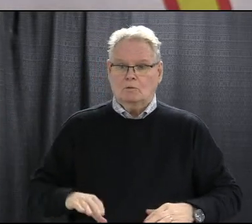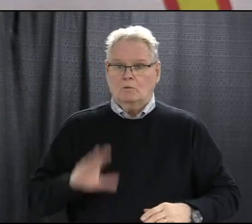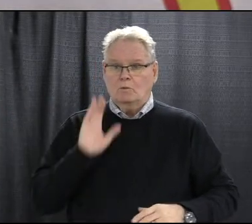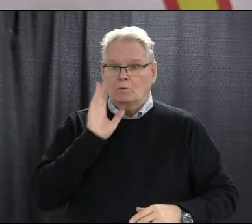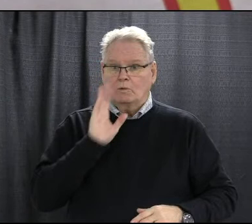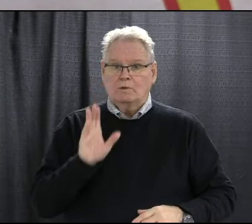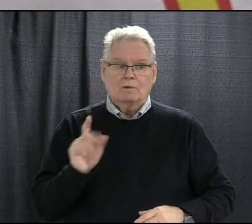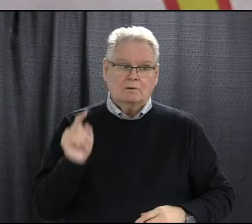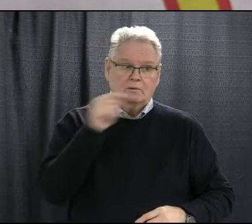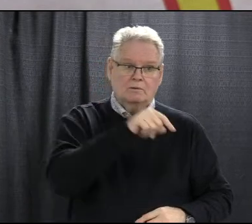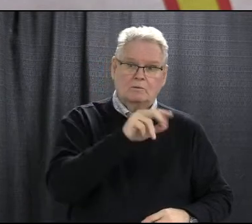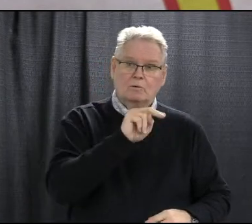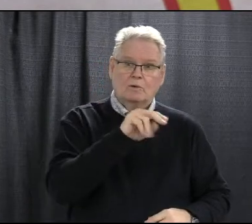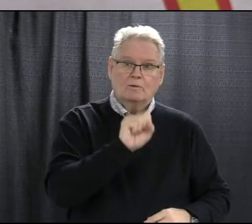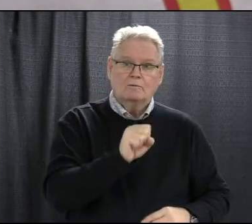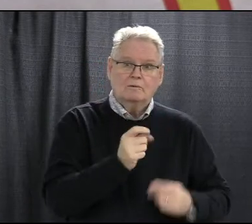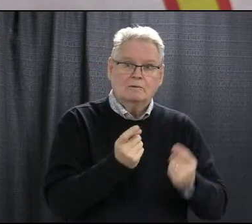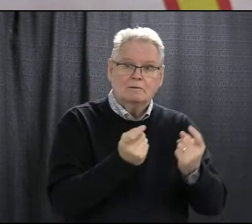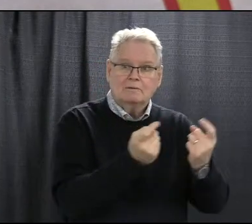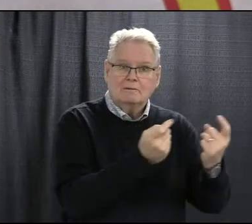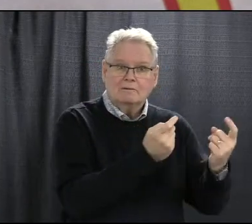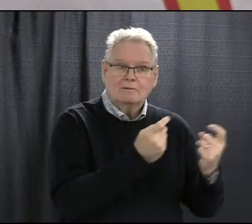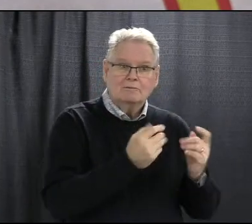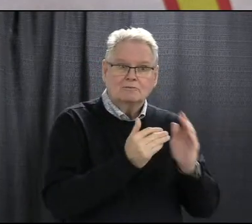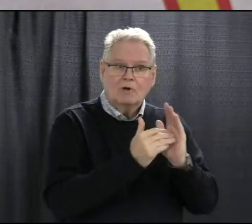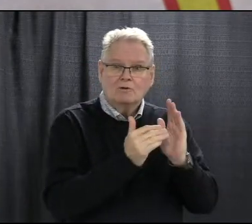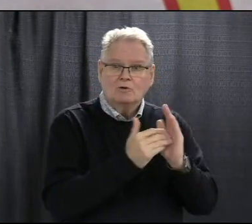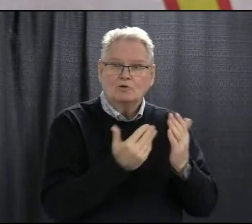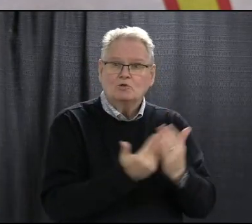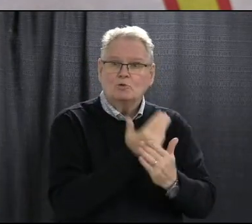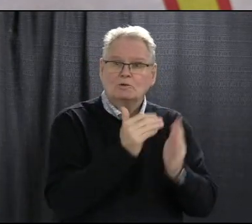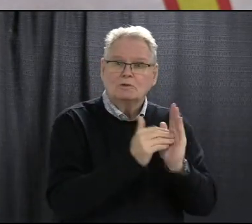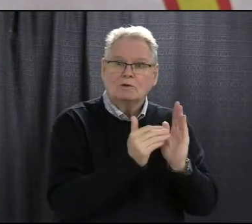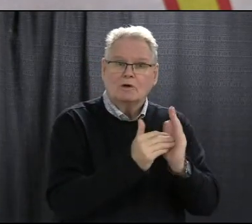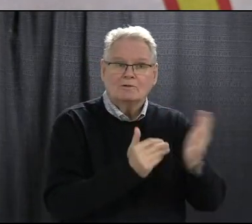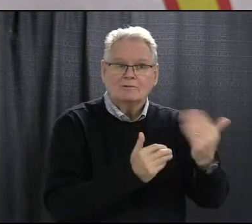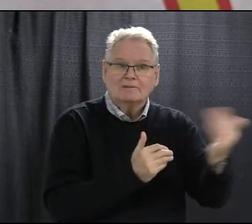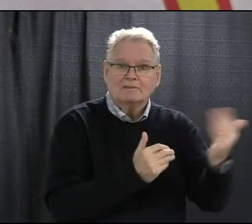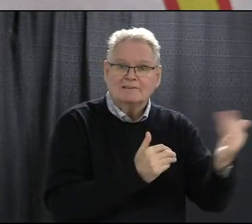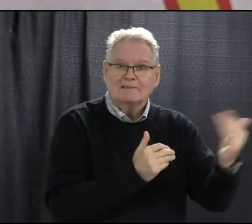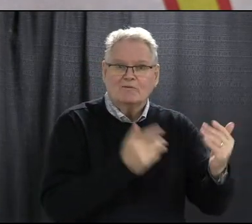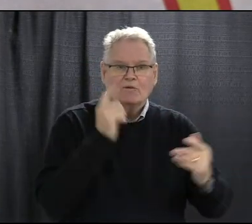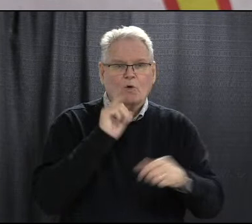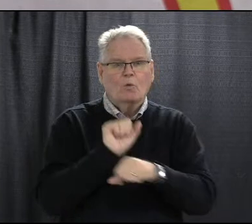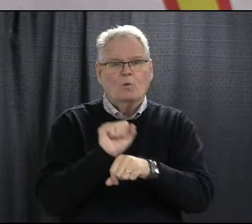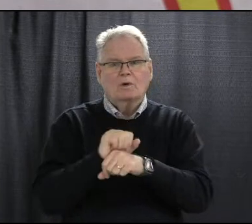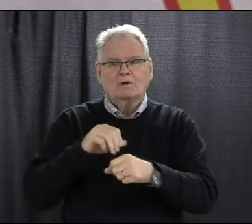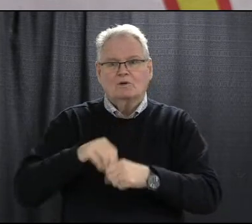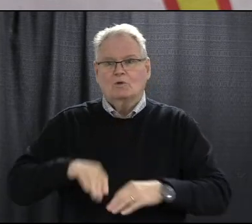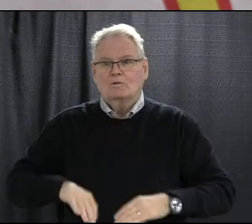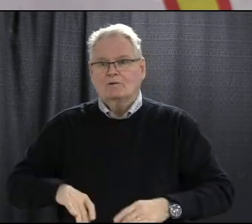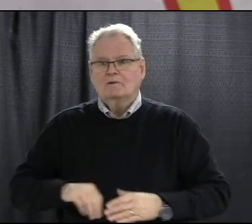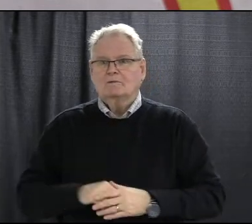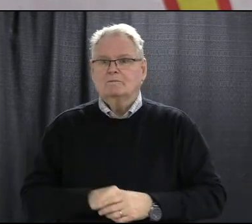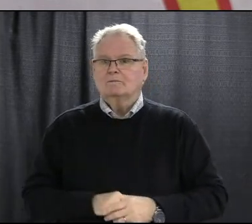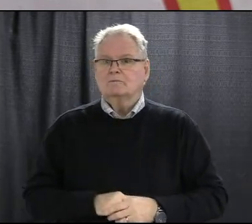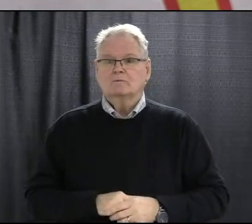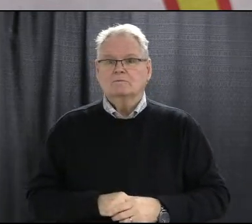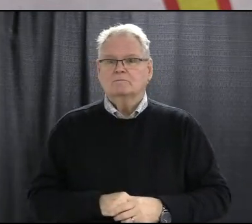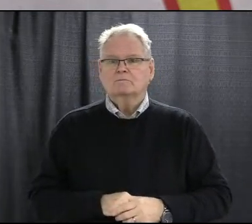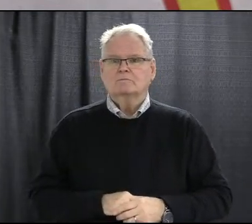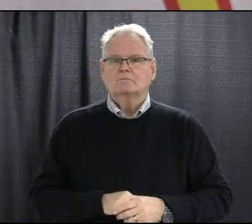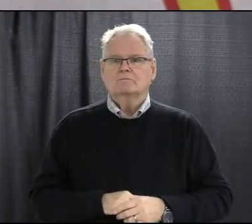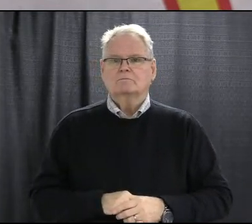about a recruitment mission from another province. Passive recruitment, I think, is acceptable by all provinces. When the